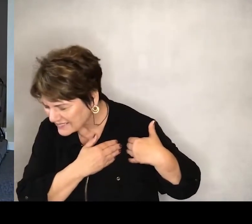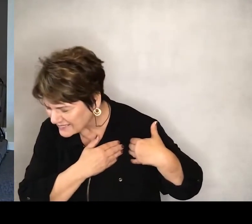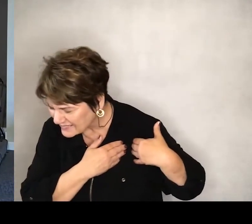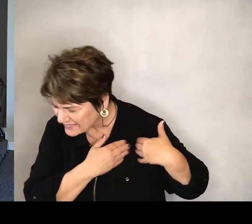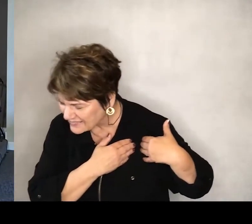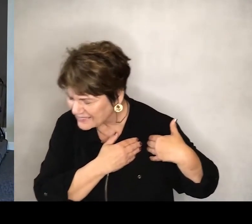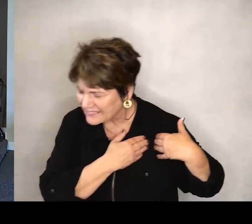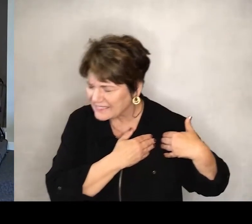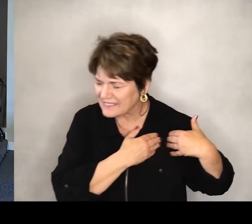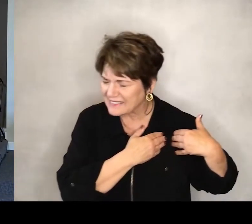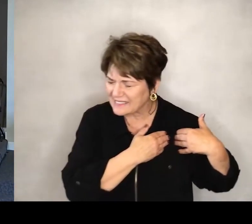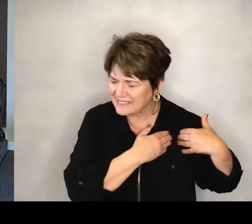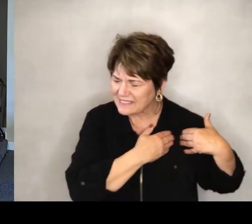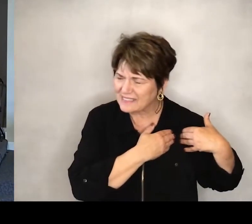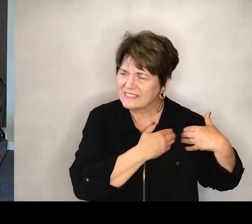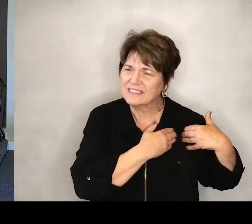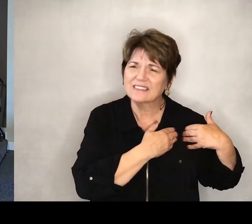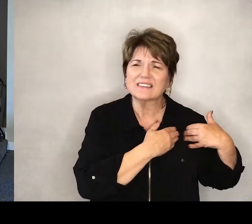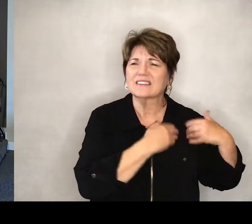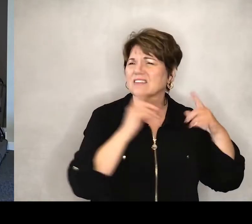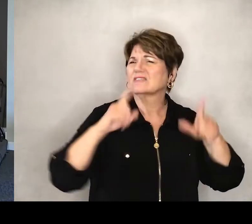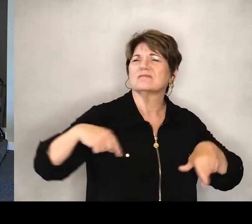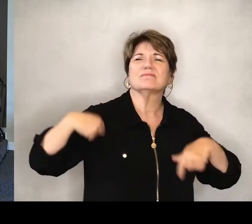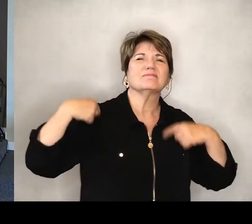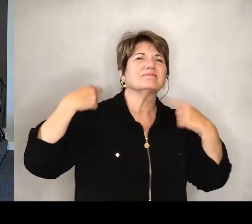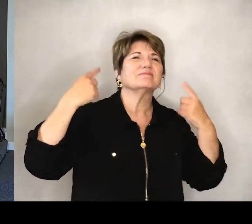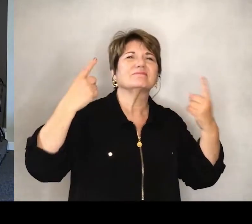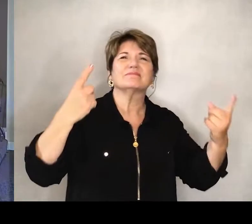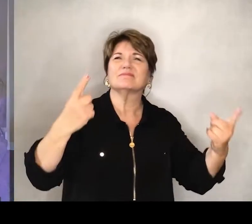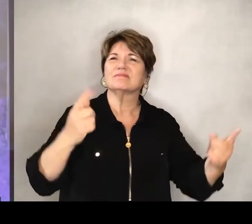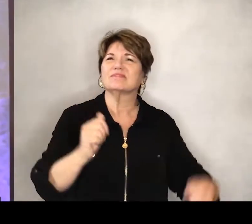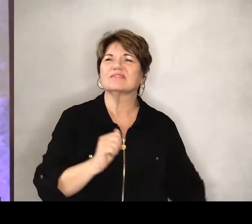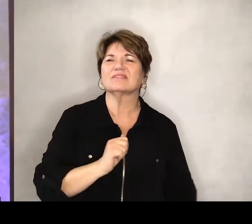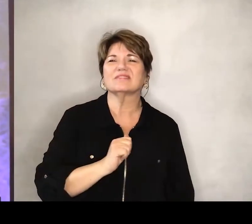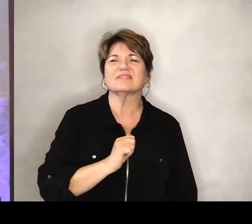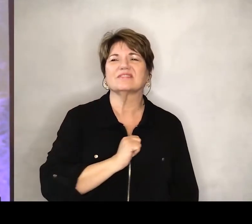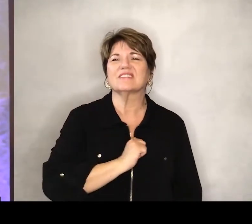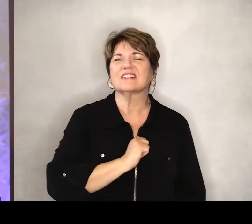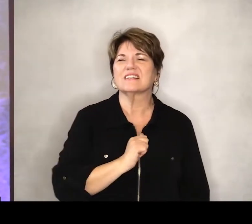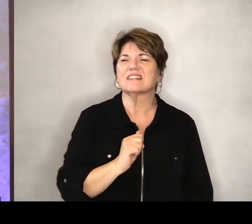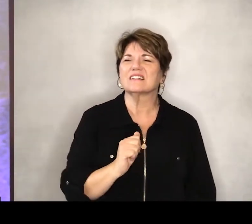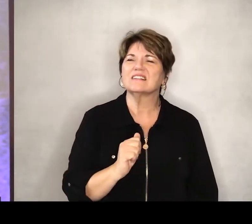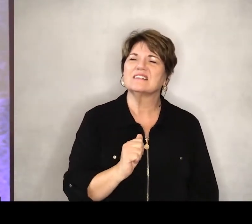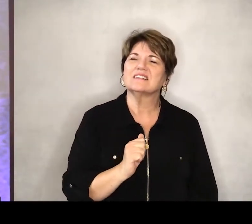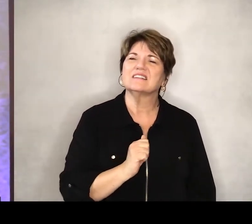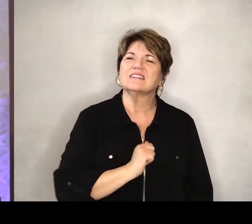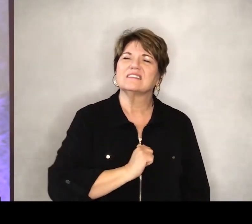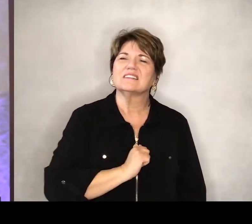Burden for too long on my own.